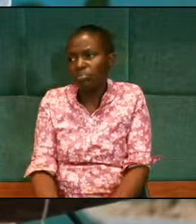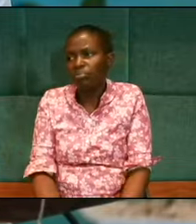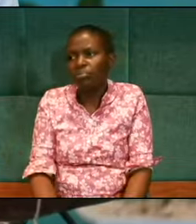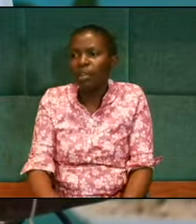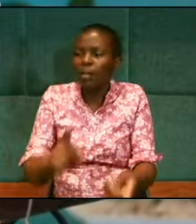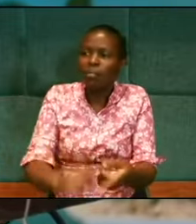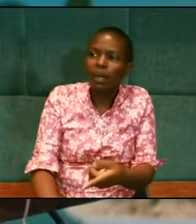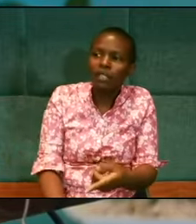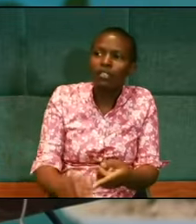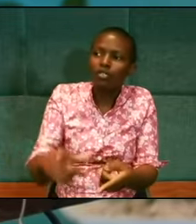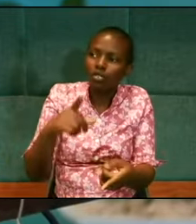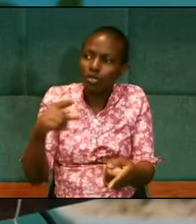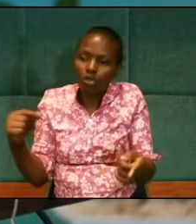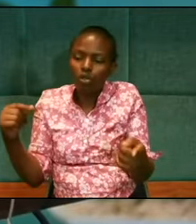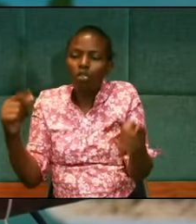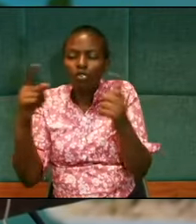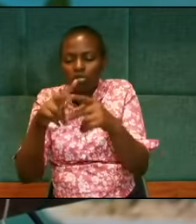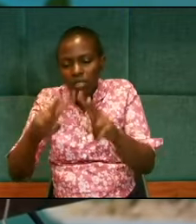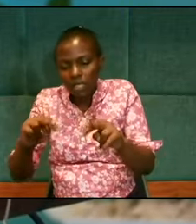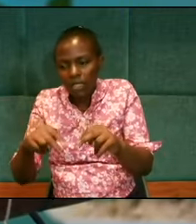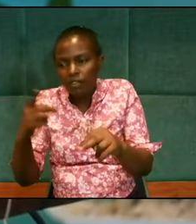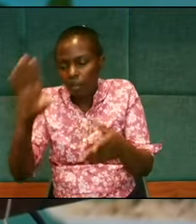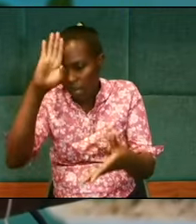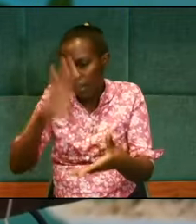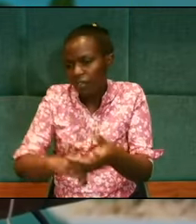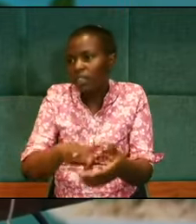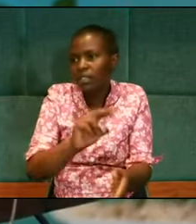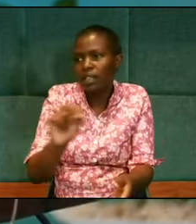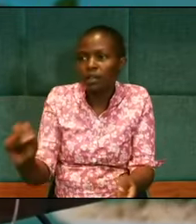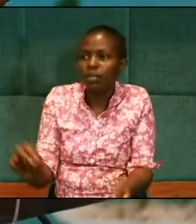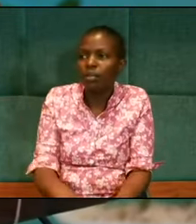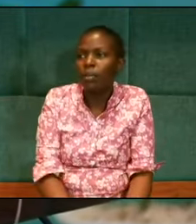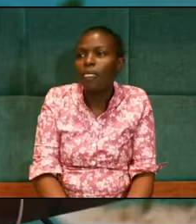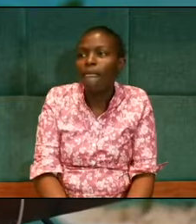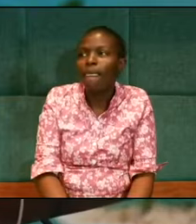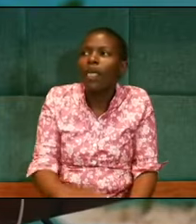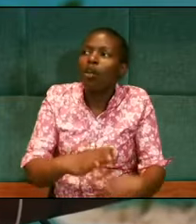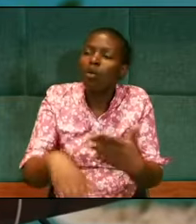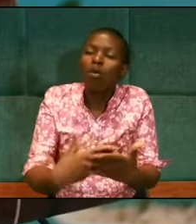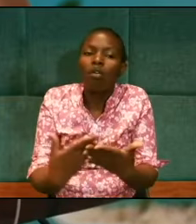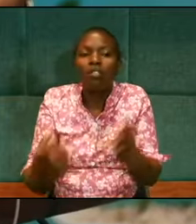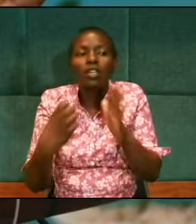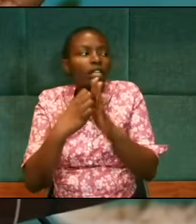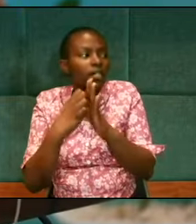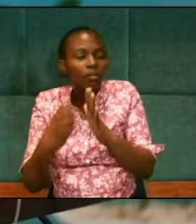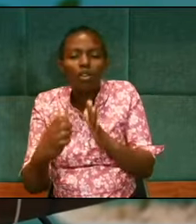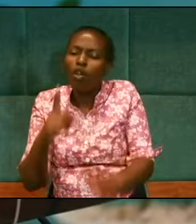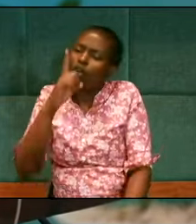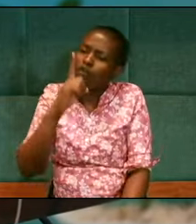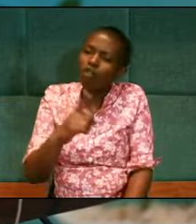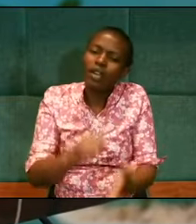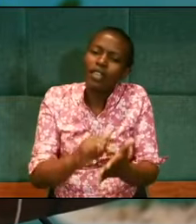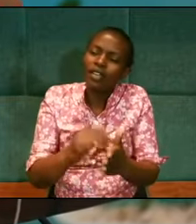that doesn't mean you go to unbelievers either. The expressions of caution or warning